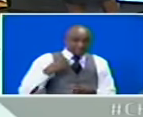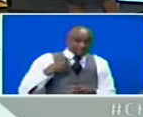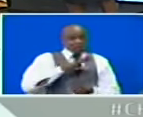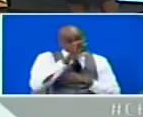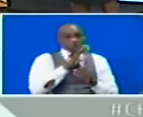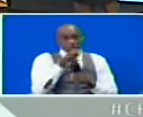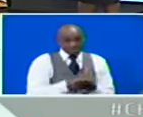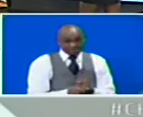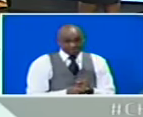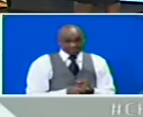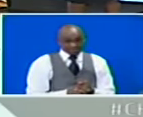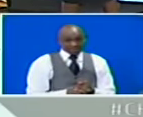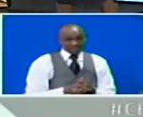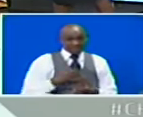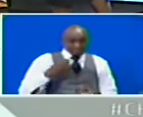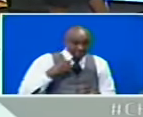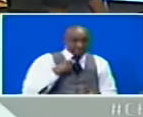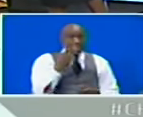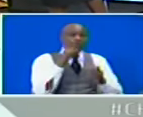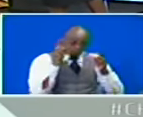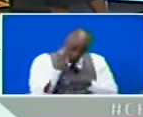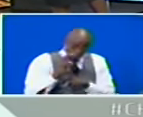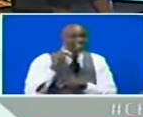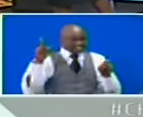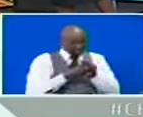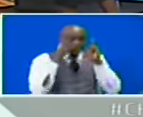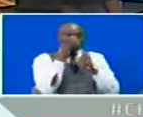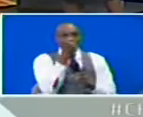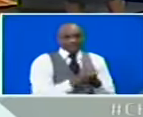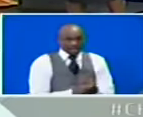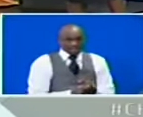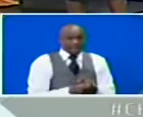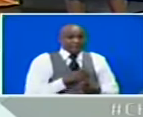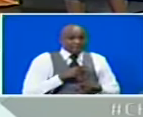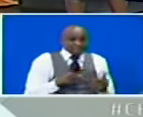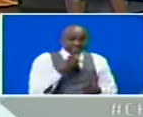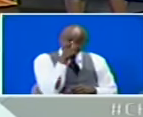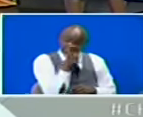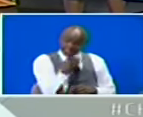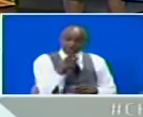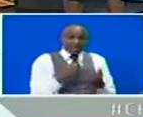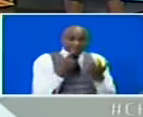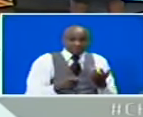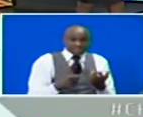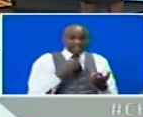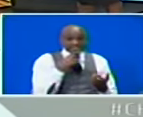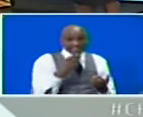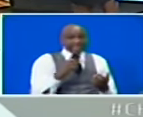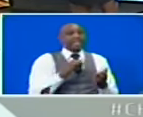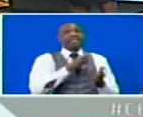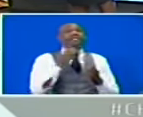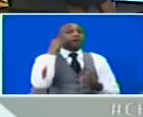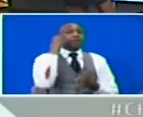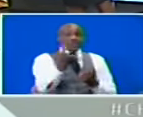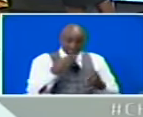all media, which is that True Love cover photo that I did a couple of years ago. Unbelievable. By the way, this one at some point says journalist Nakuru.